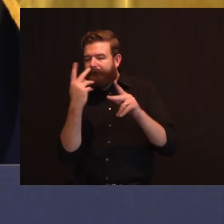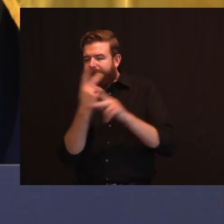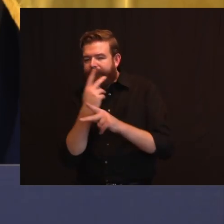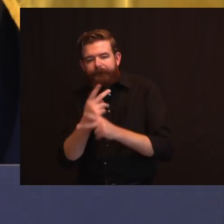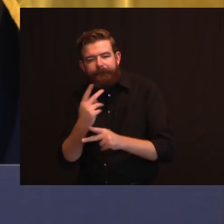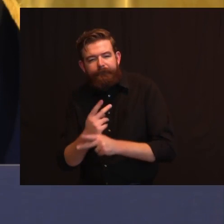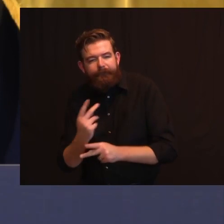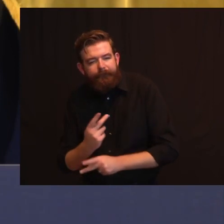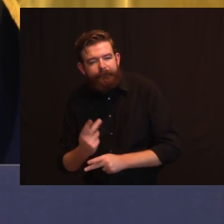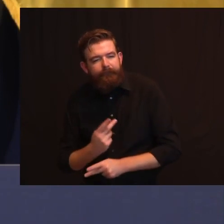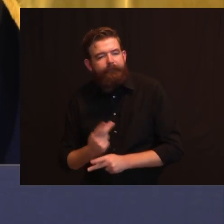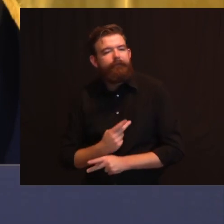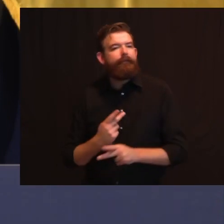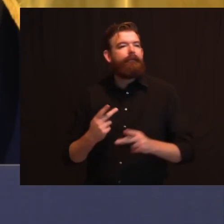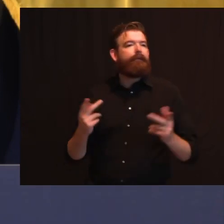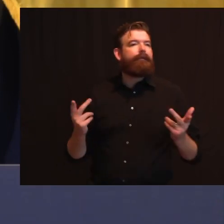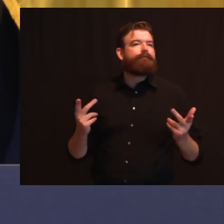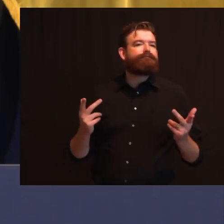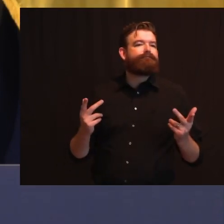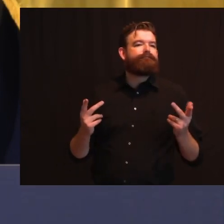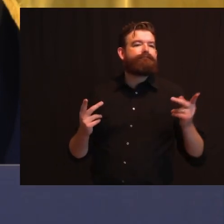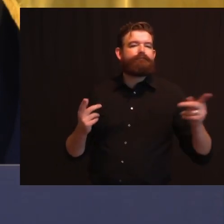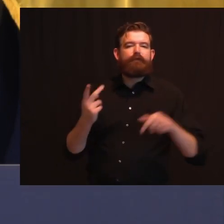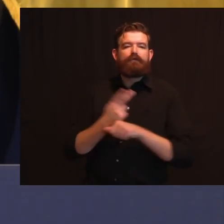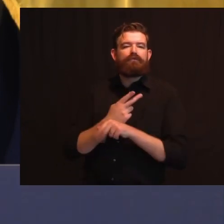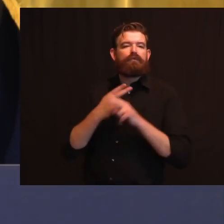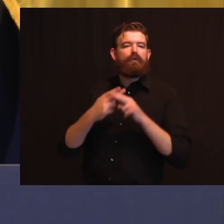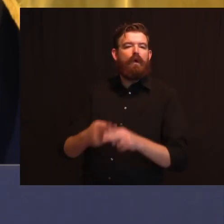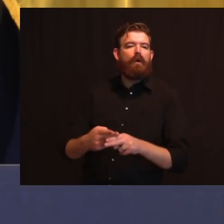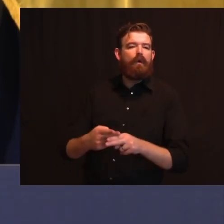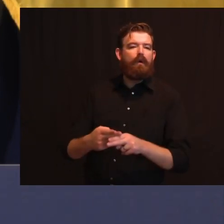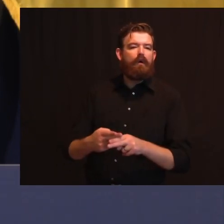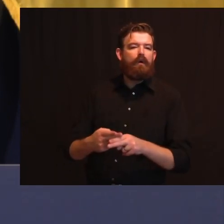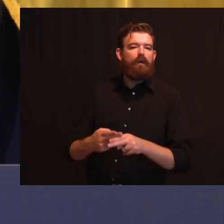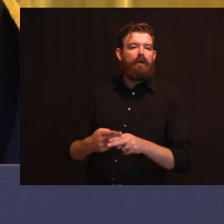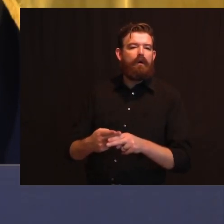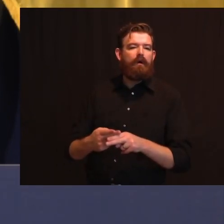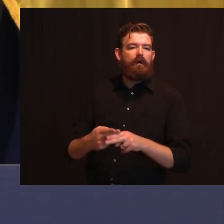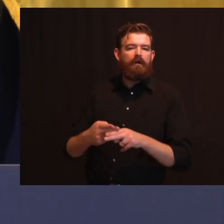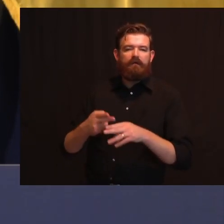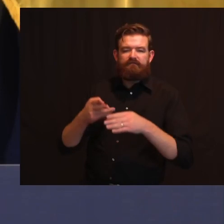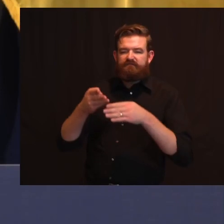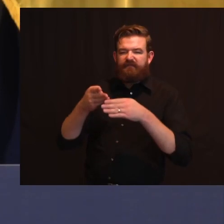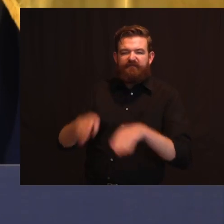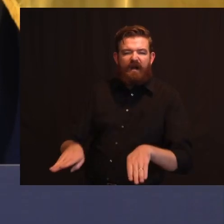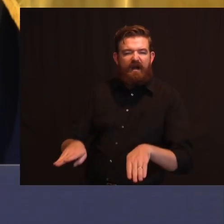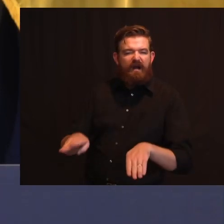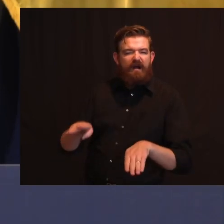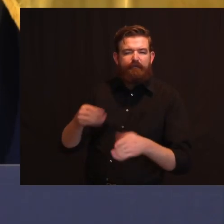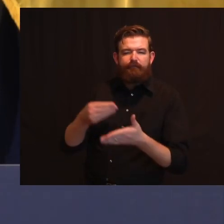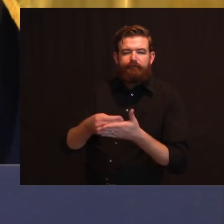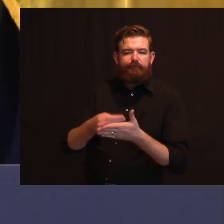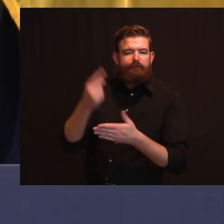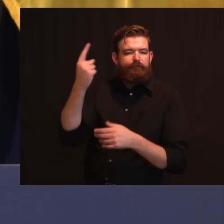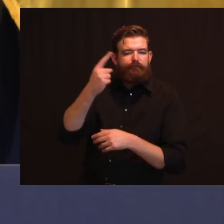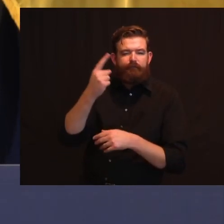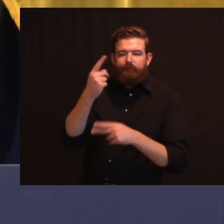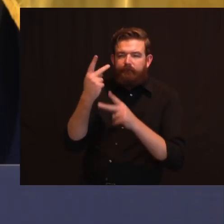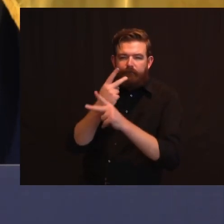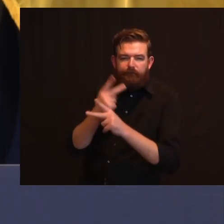senator was at one of them. So, we are happy and consistently work with the legislature on the amount. Obviously, the CARES Act is a